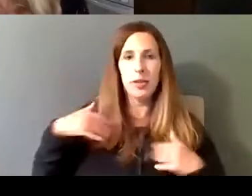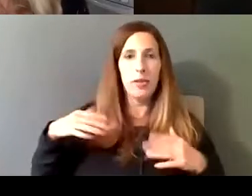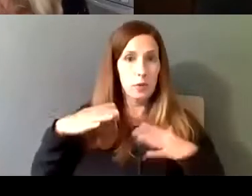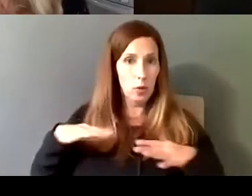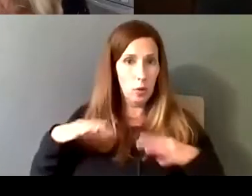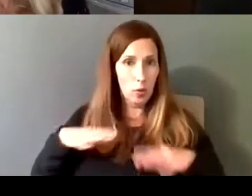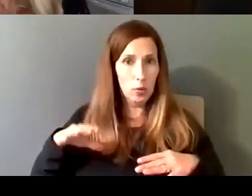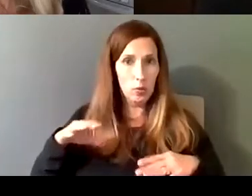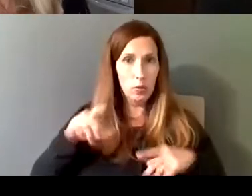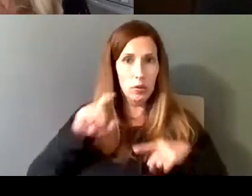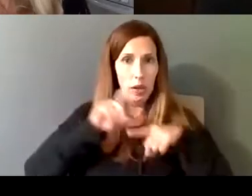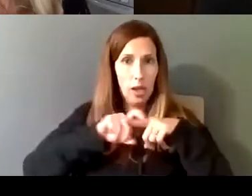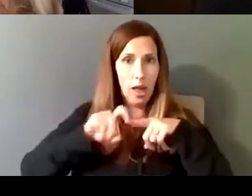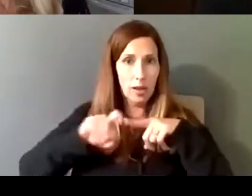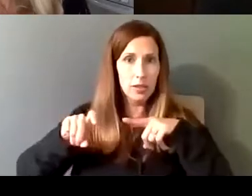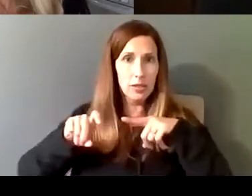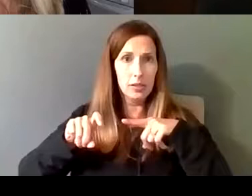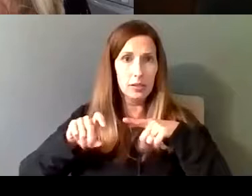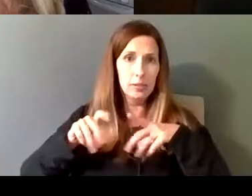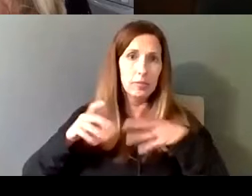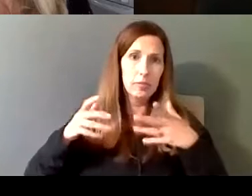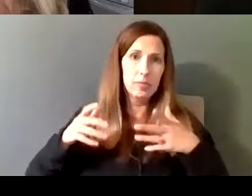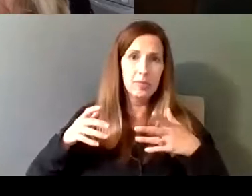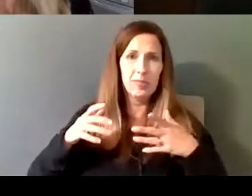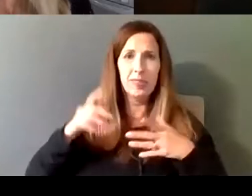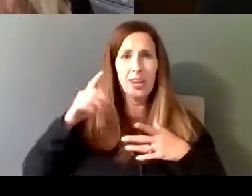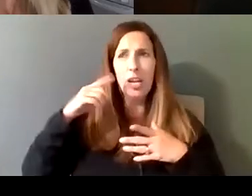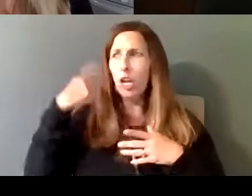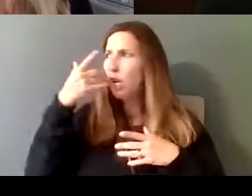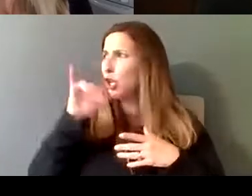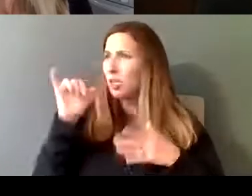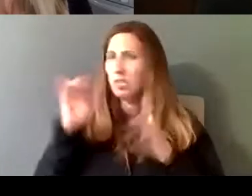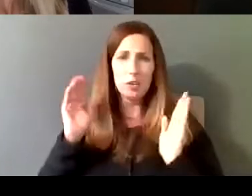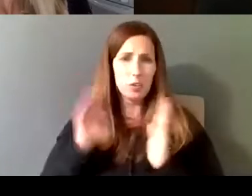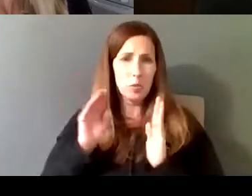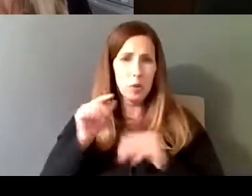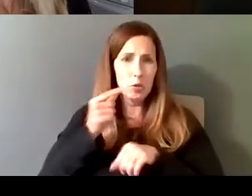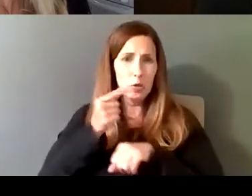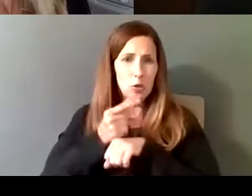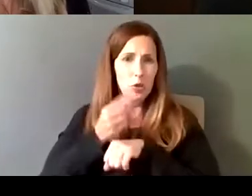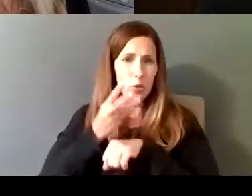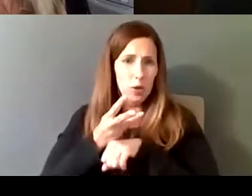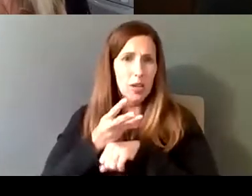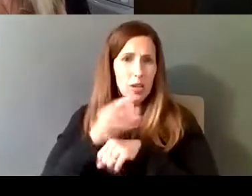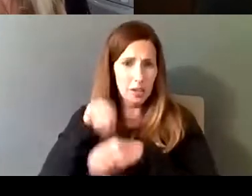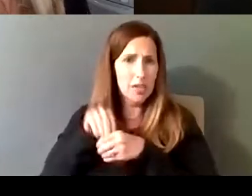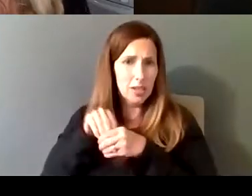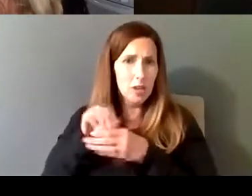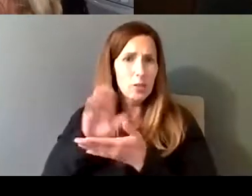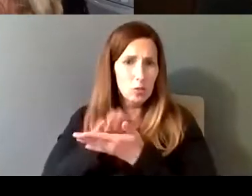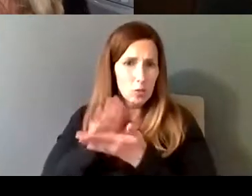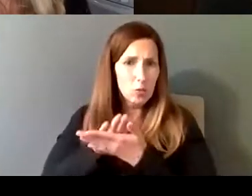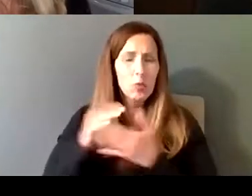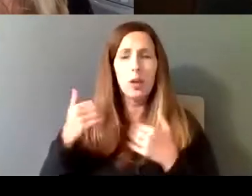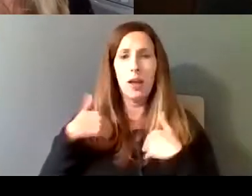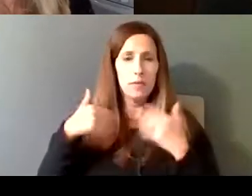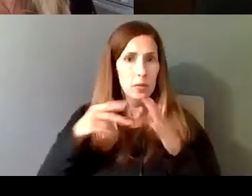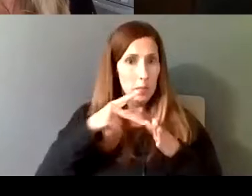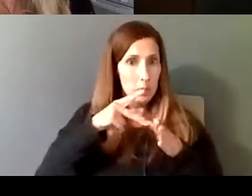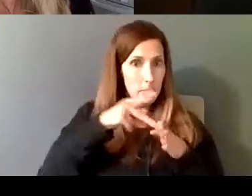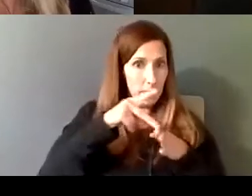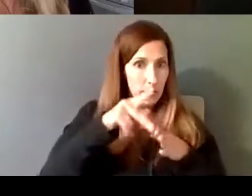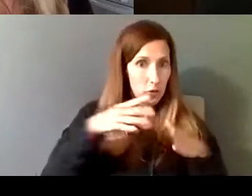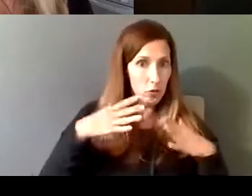for folks, and that could include, it almost looks like a little Goodwill inside of the school. So they actually have professional clothes for